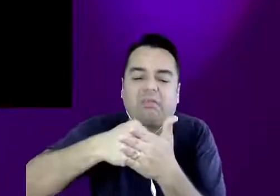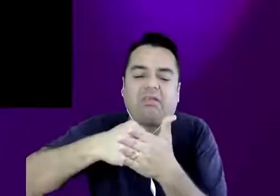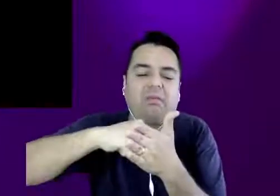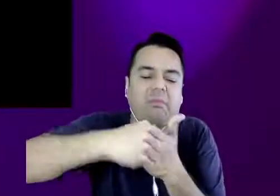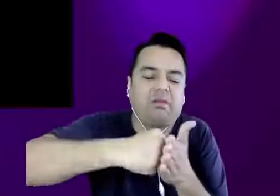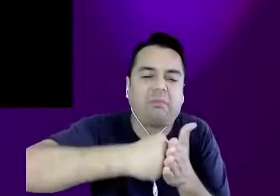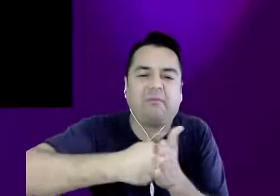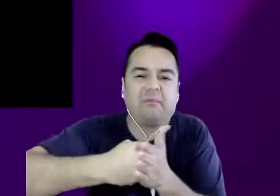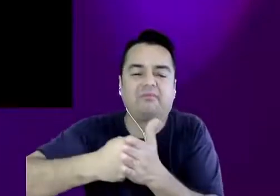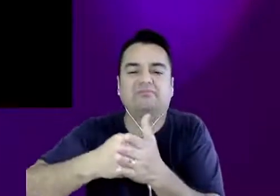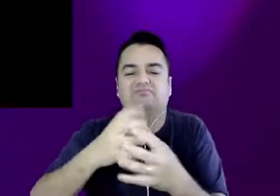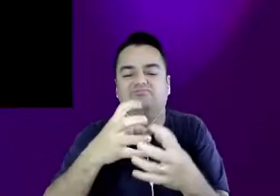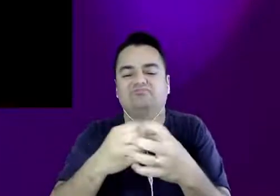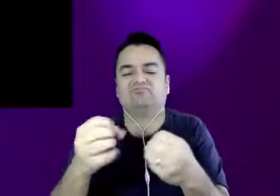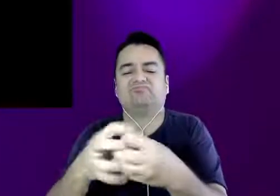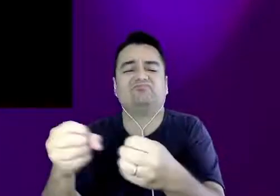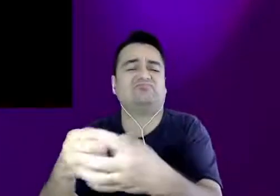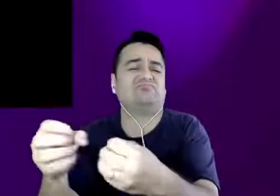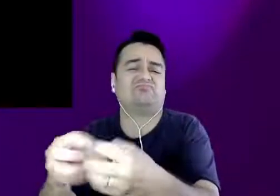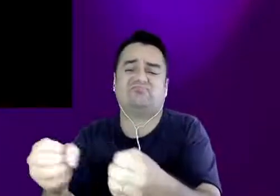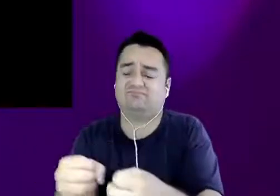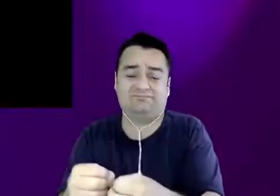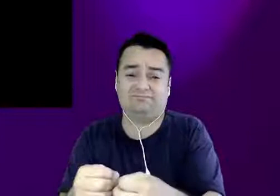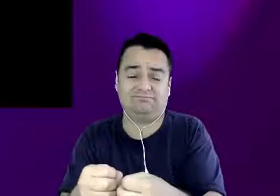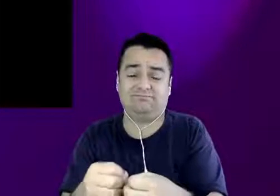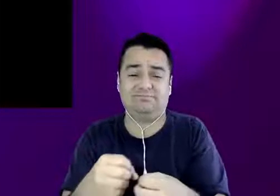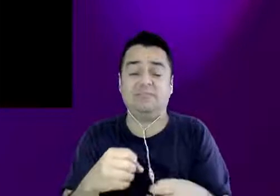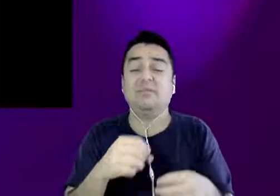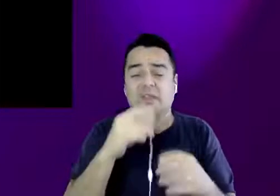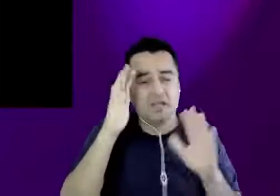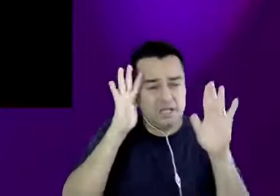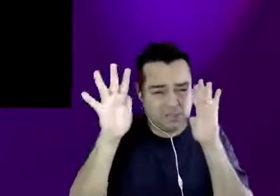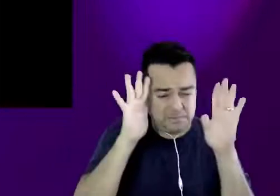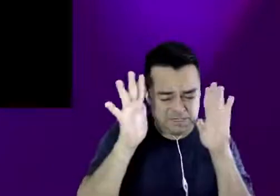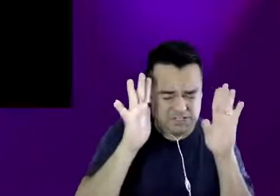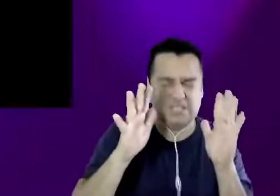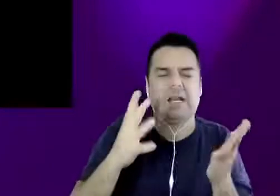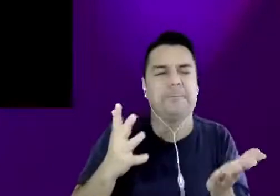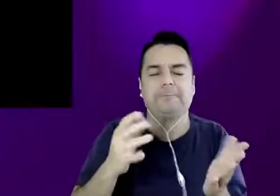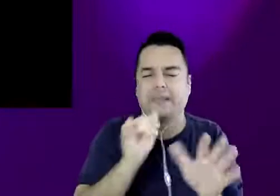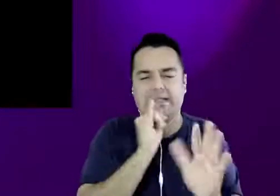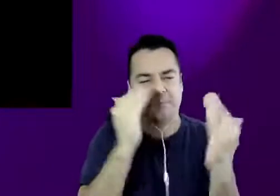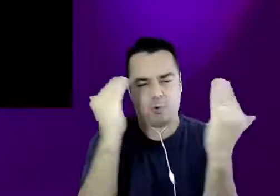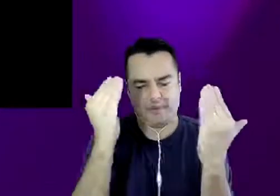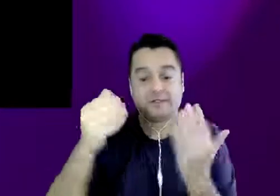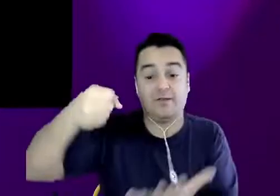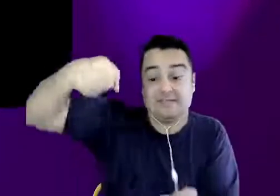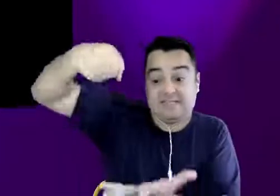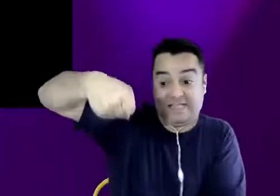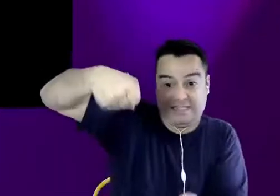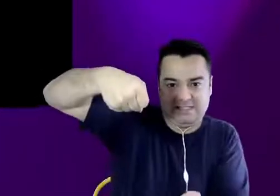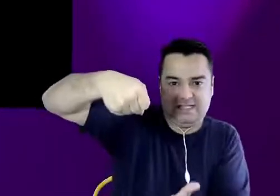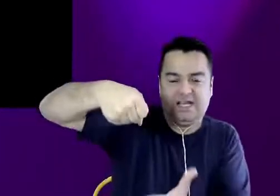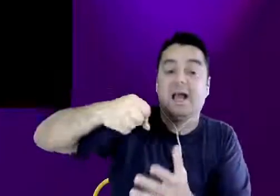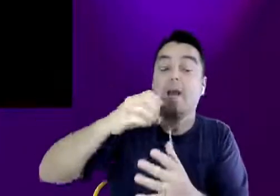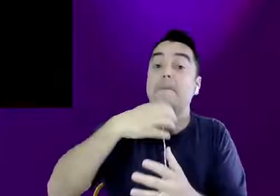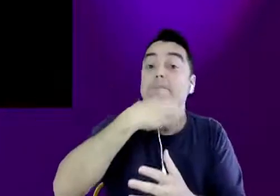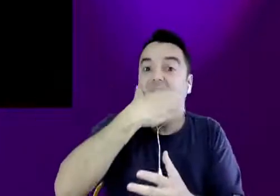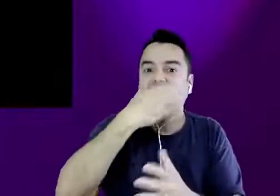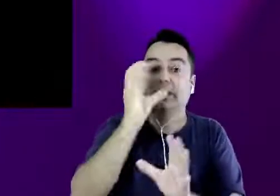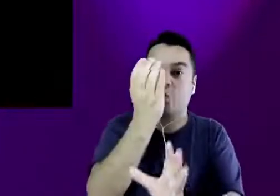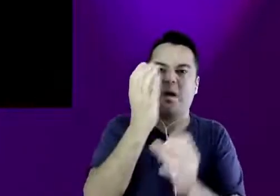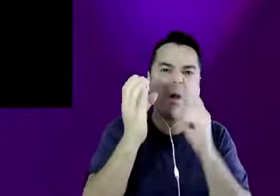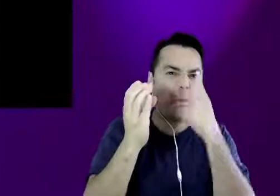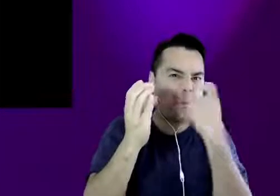a basket of apples and one apple is bad. If you don't take that apple out of the basket, you are going